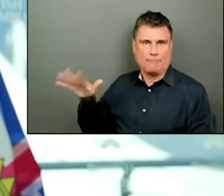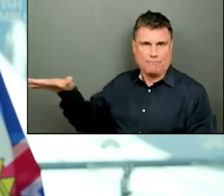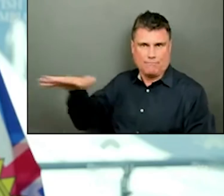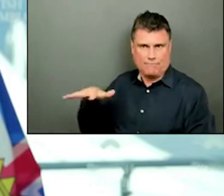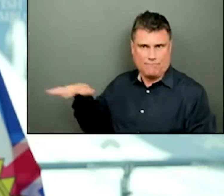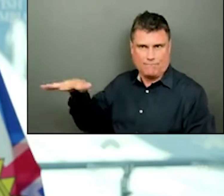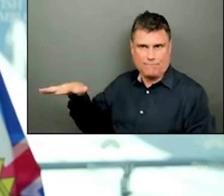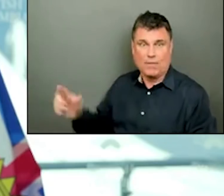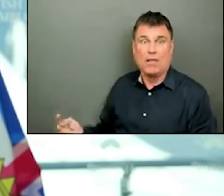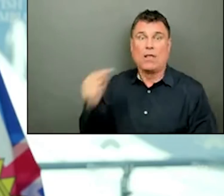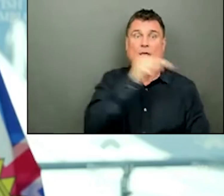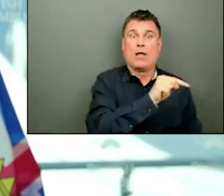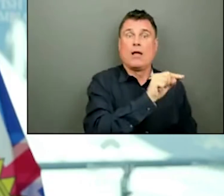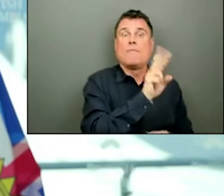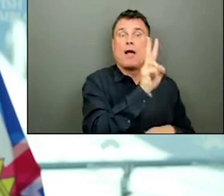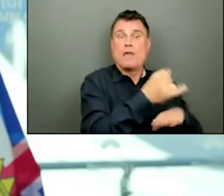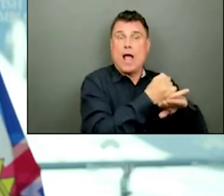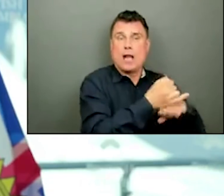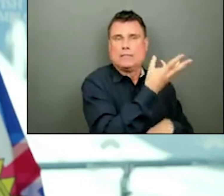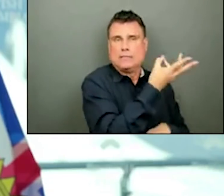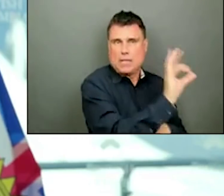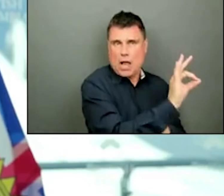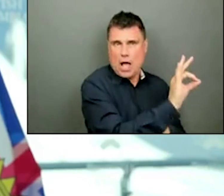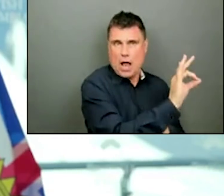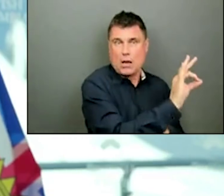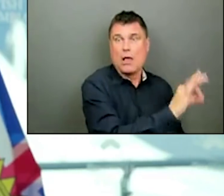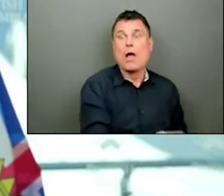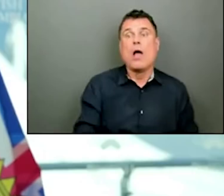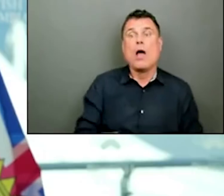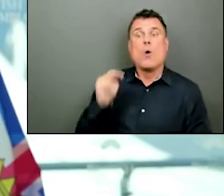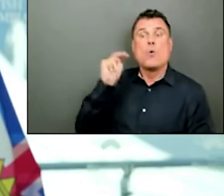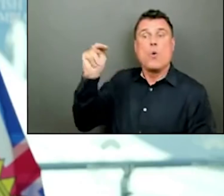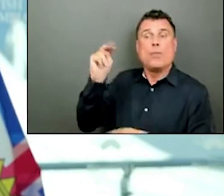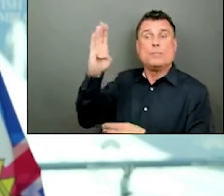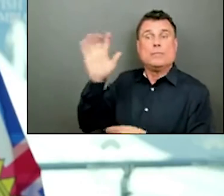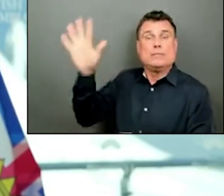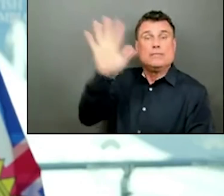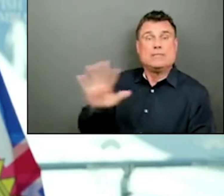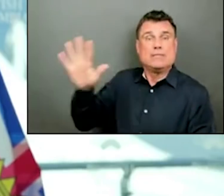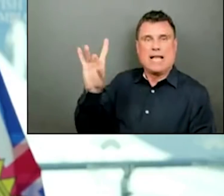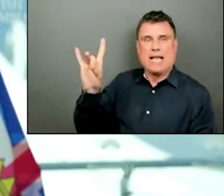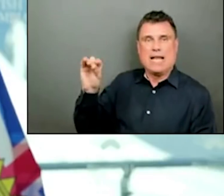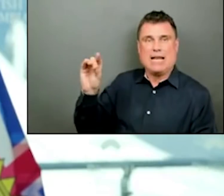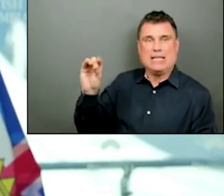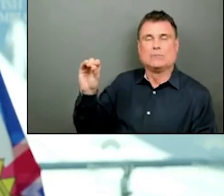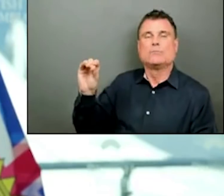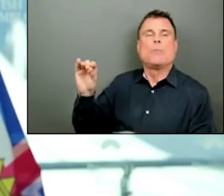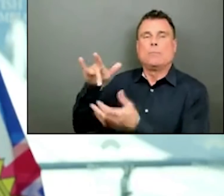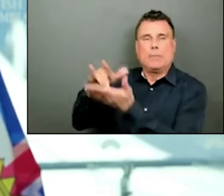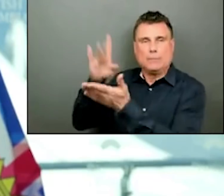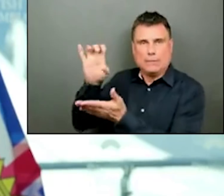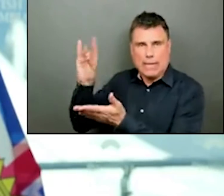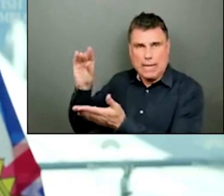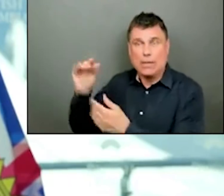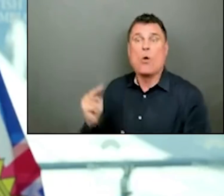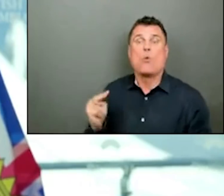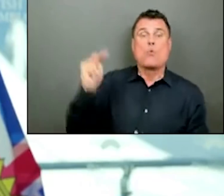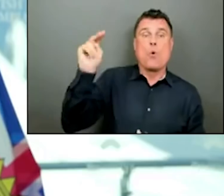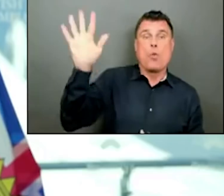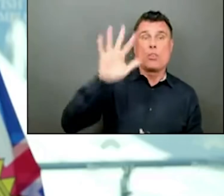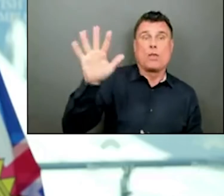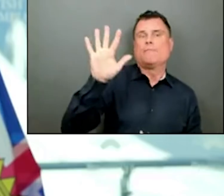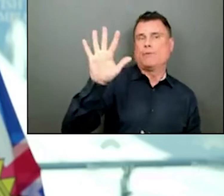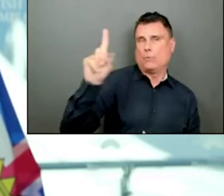were in Vancouver Island, 80 are people who live in the Interior Health Region, and 51 are people in the Northern Health Region.